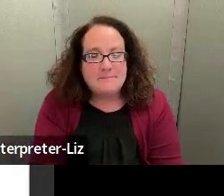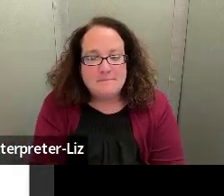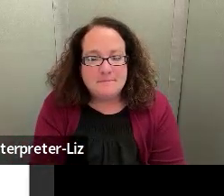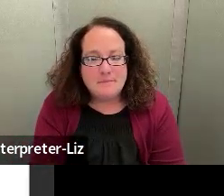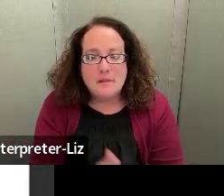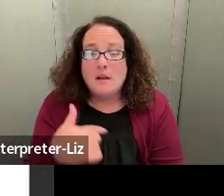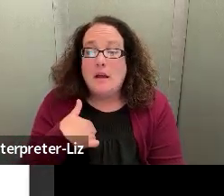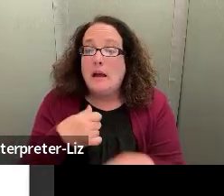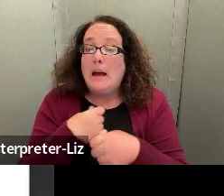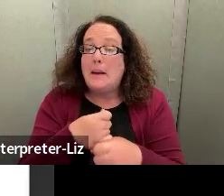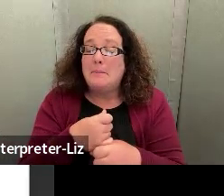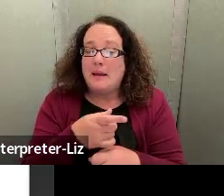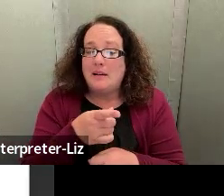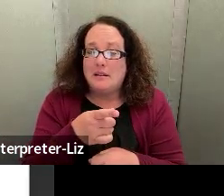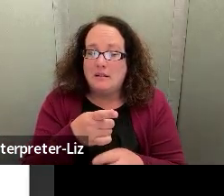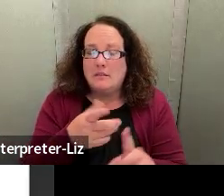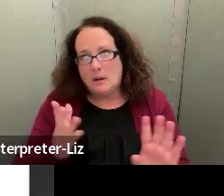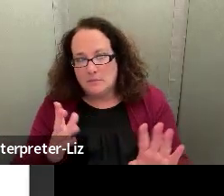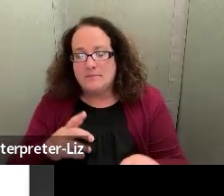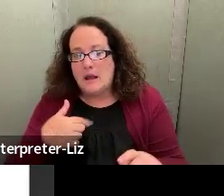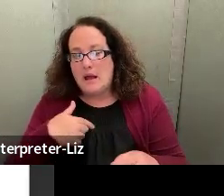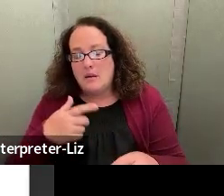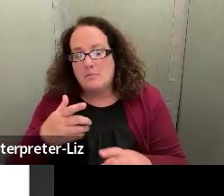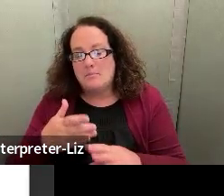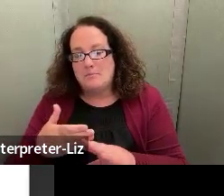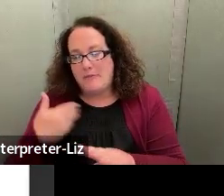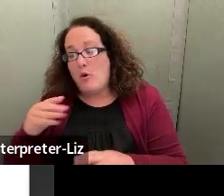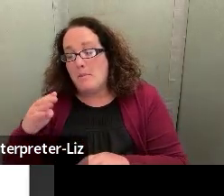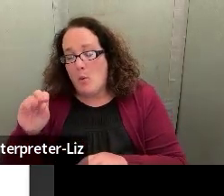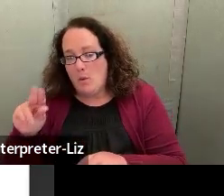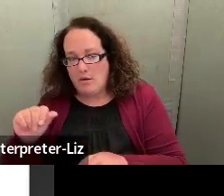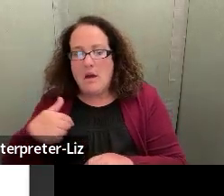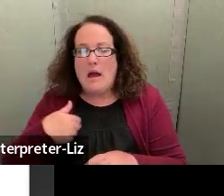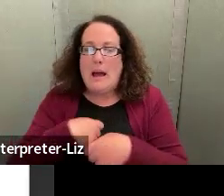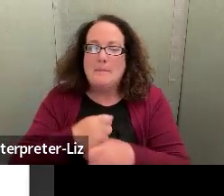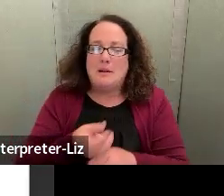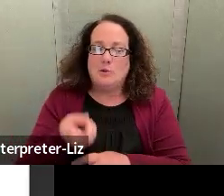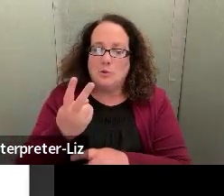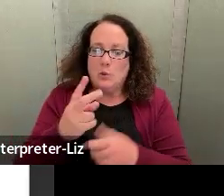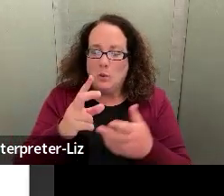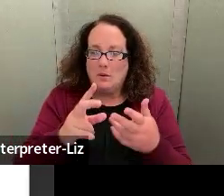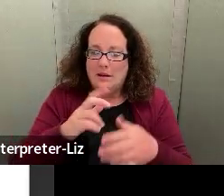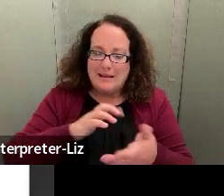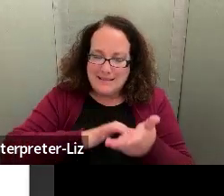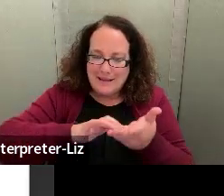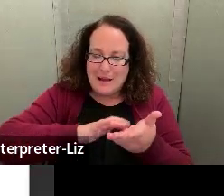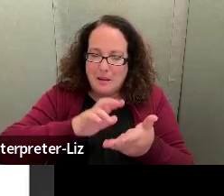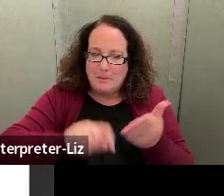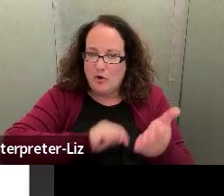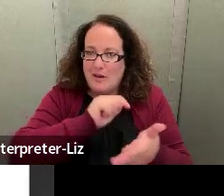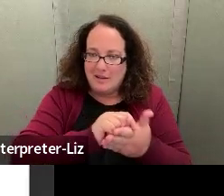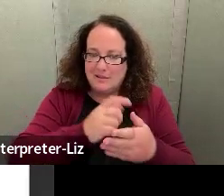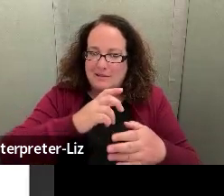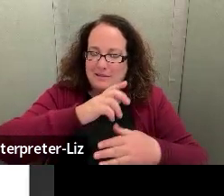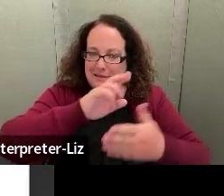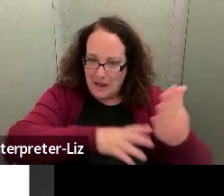I made prior to meeting Mona, I made 2 tactile periodic tables. But my blind student,